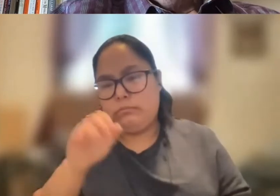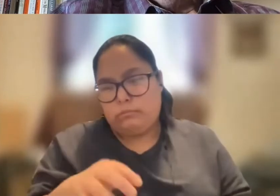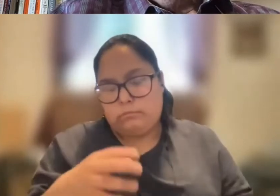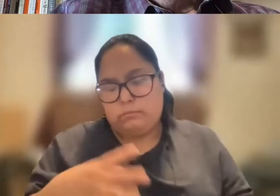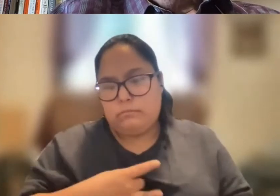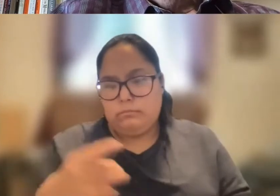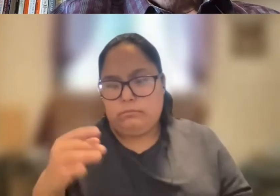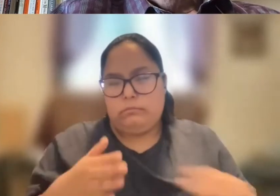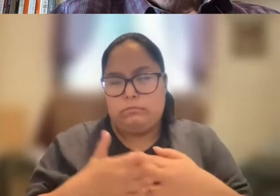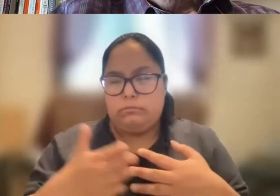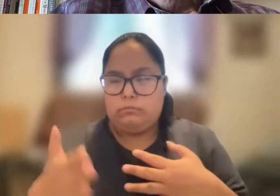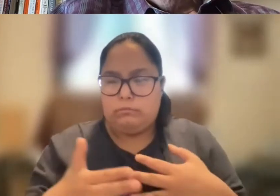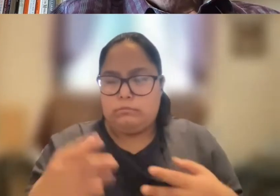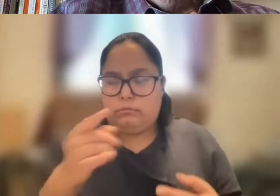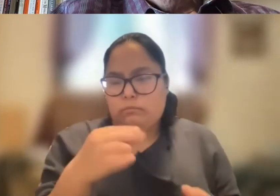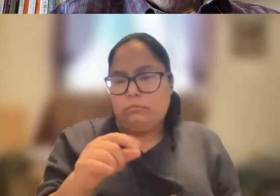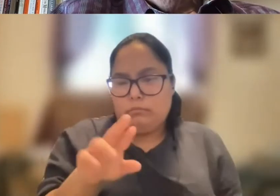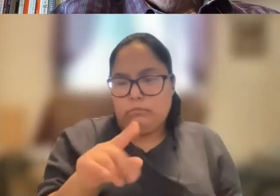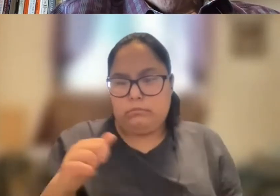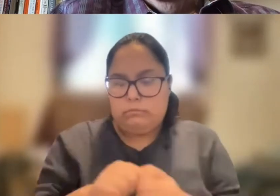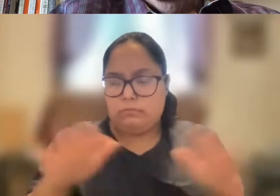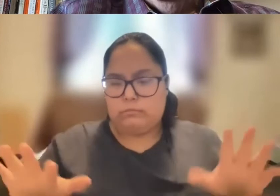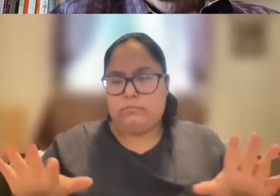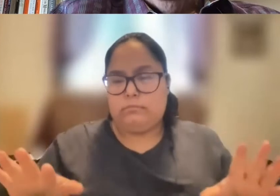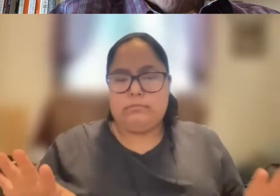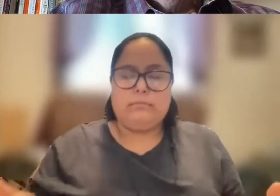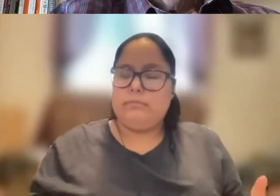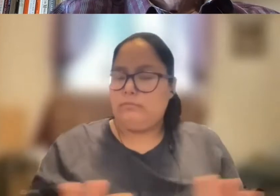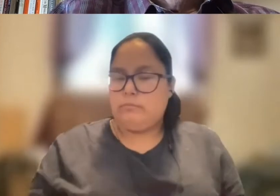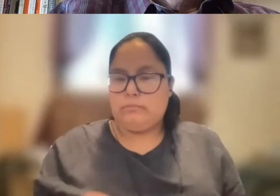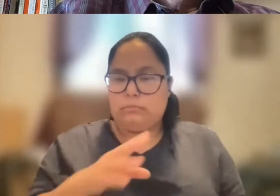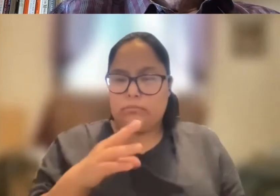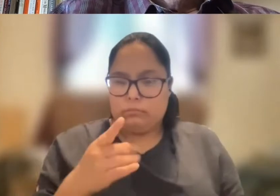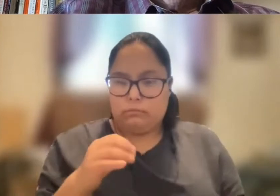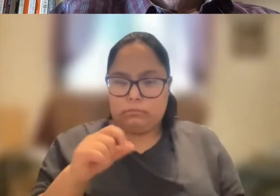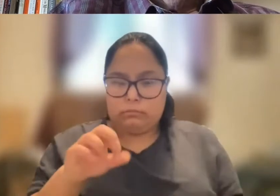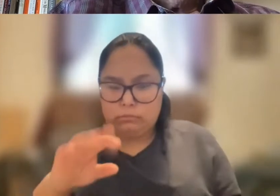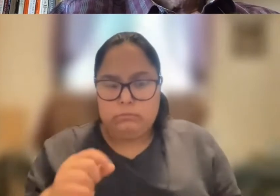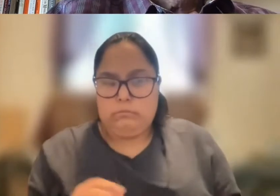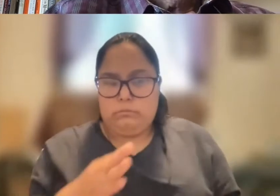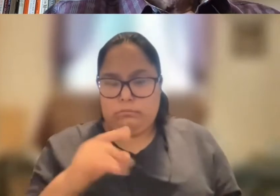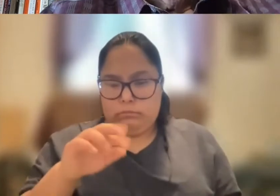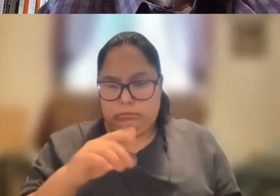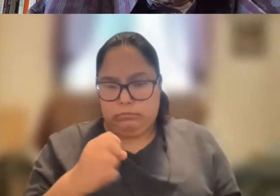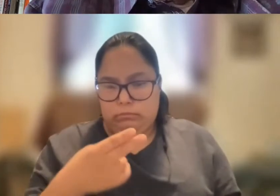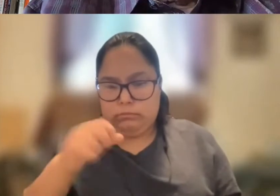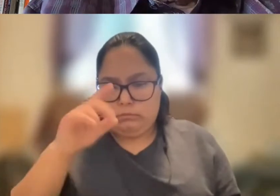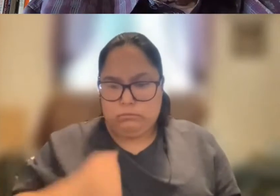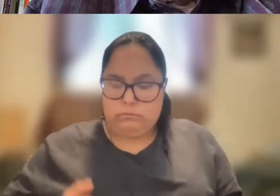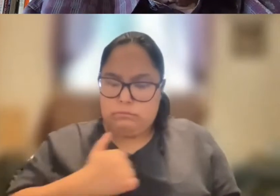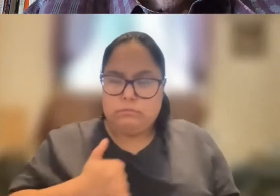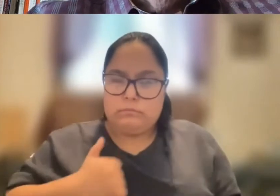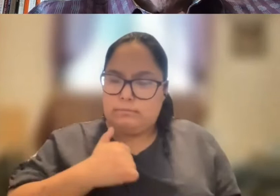a dead-end road sign, an apology, and that's all there is. When Chief McPhee did his apology,